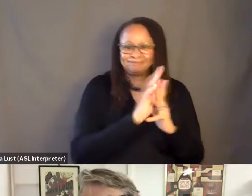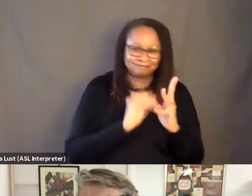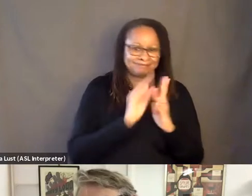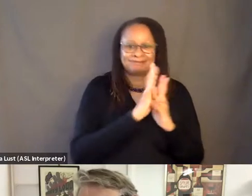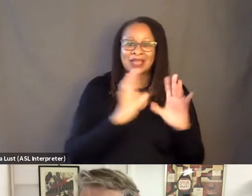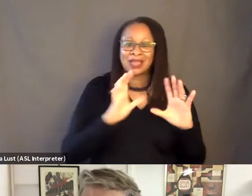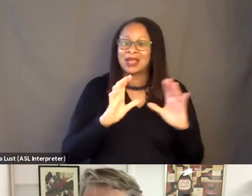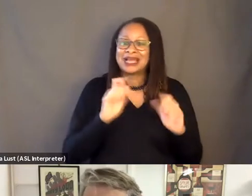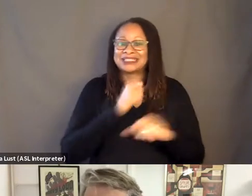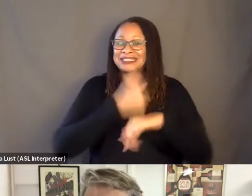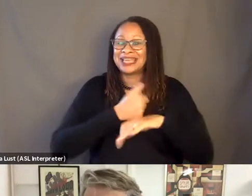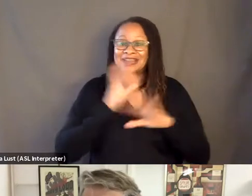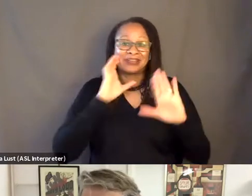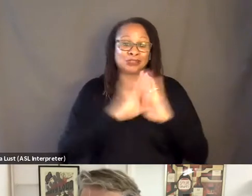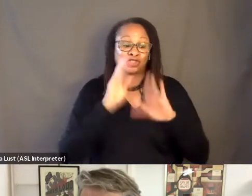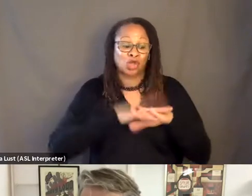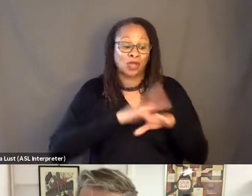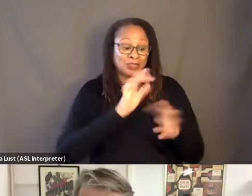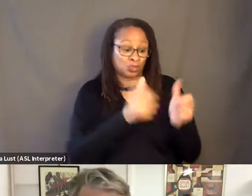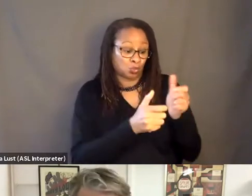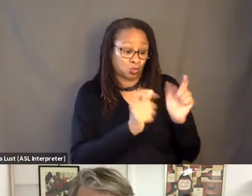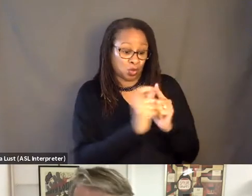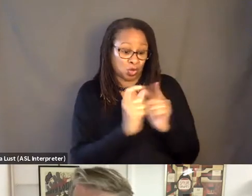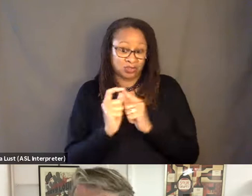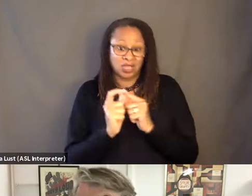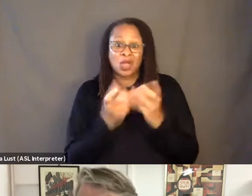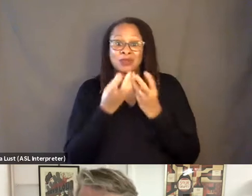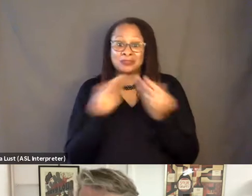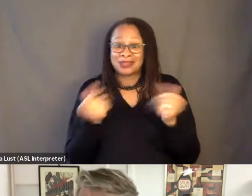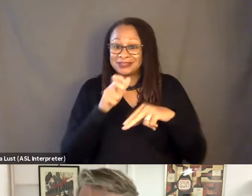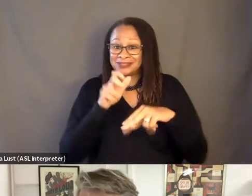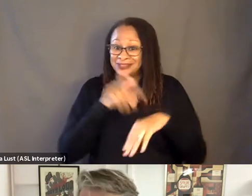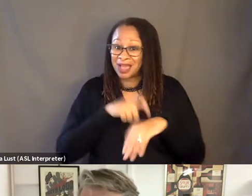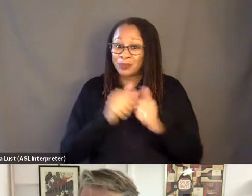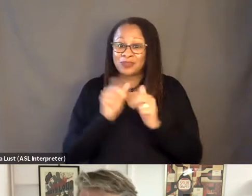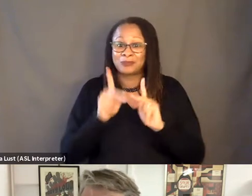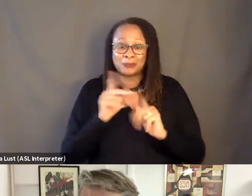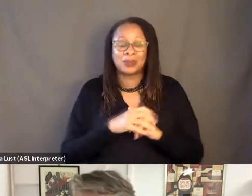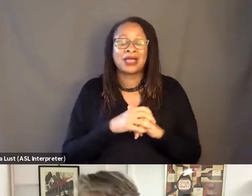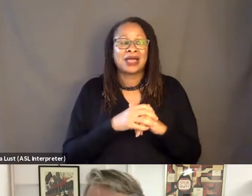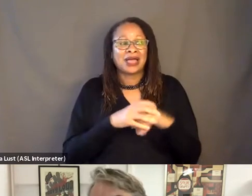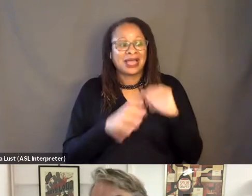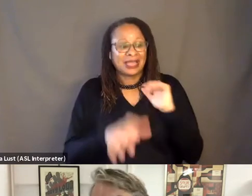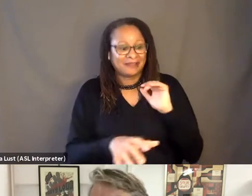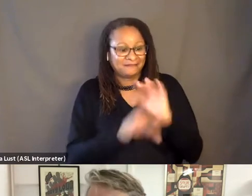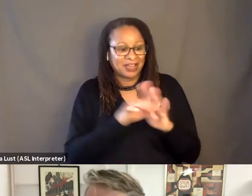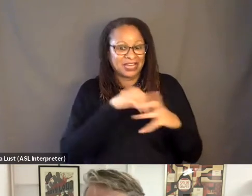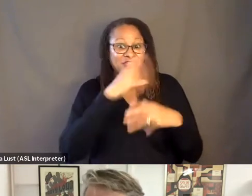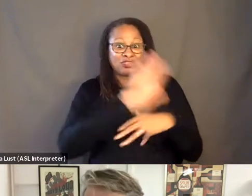spend time with people, kind of immerse ourselves in their world and find within those worlds the imagery and the